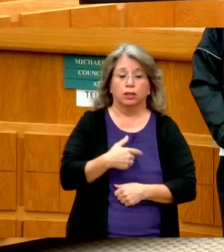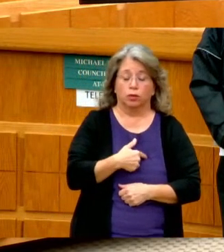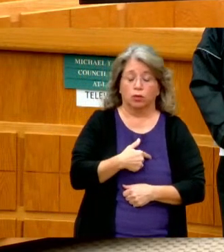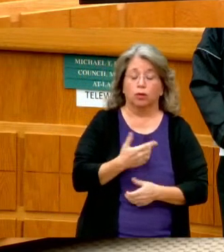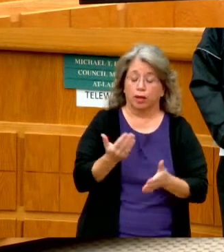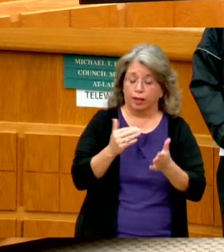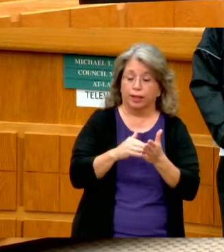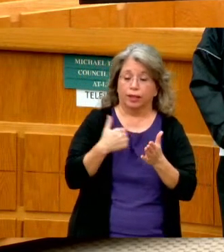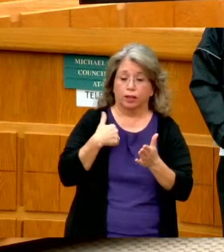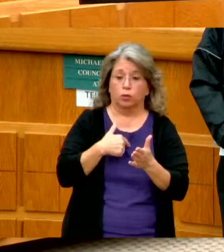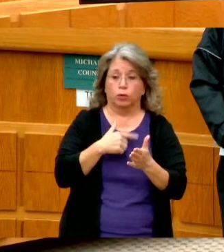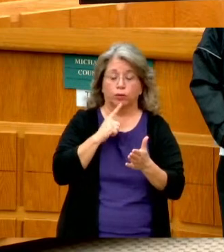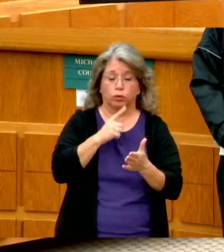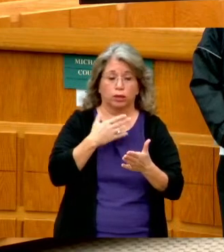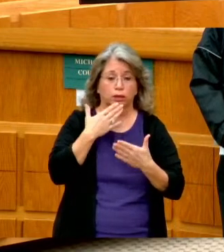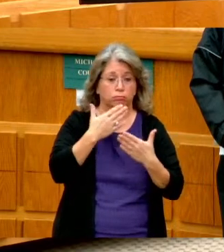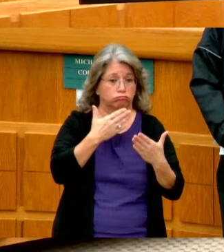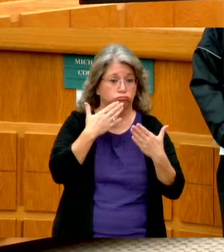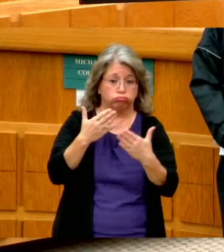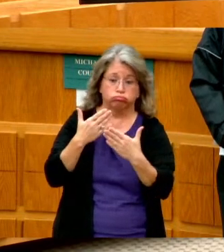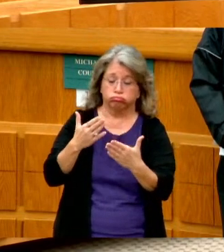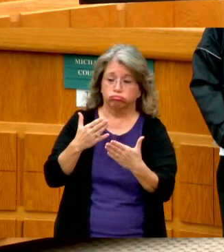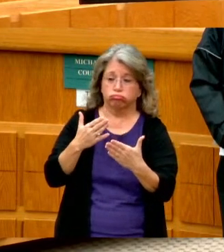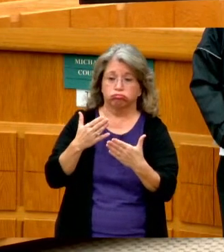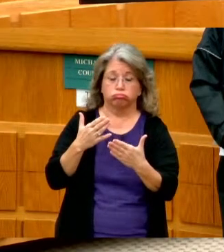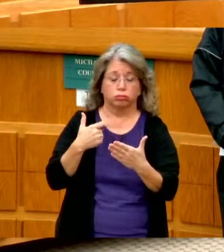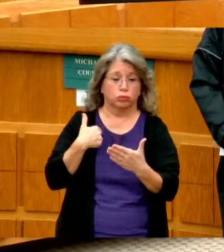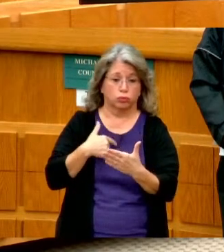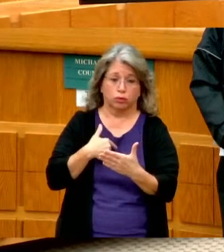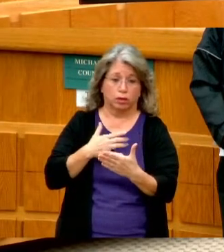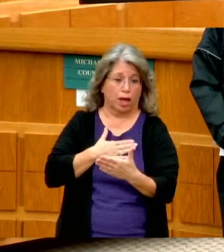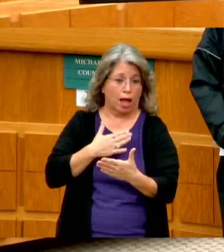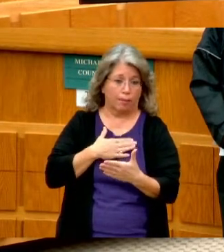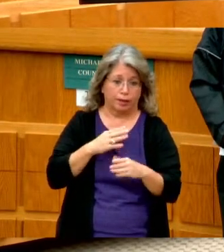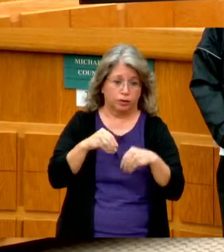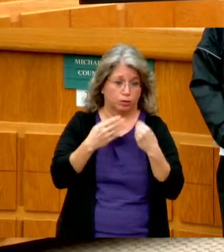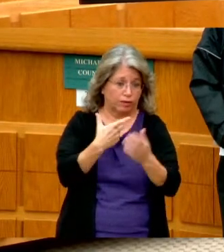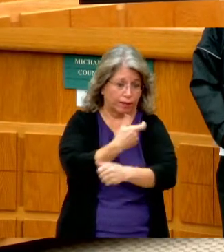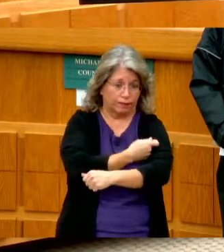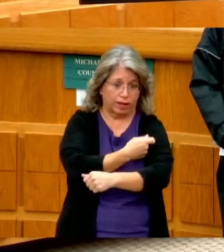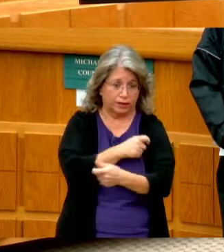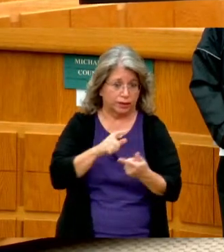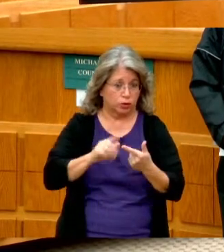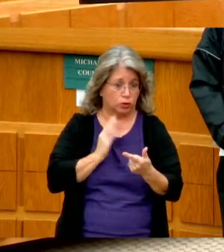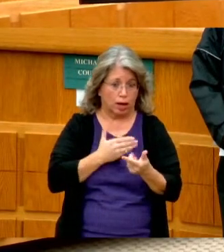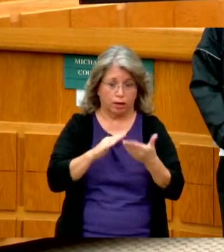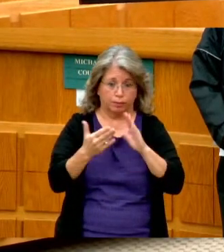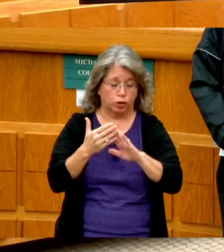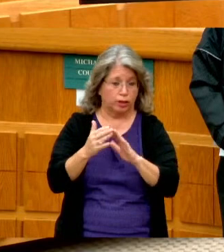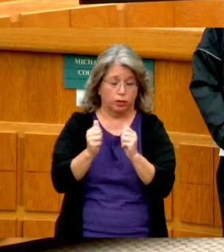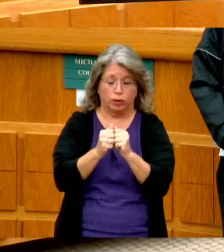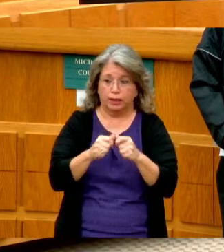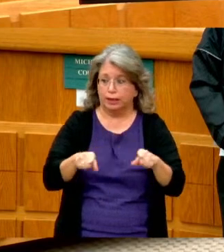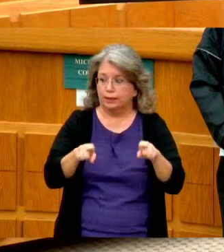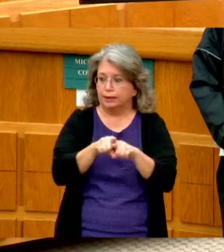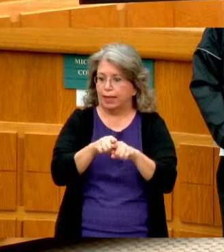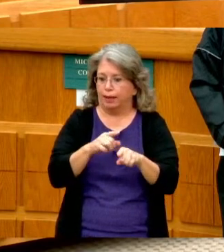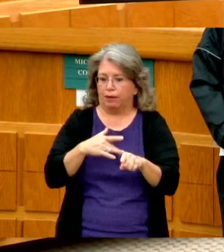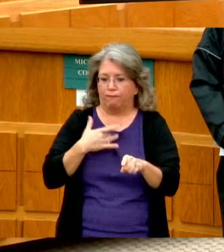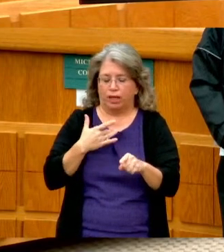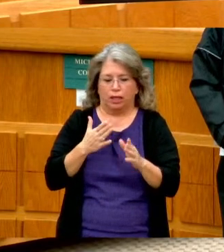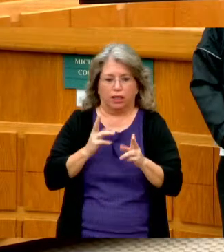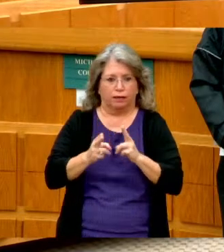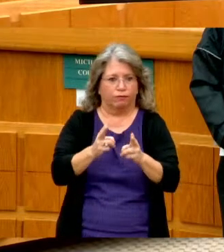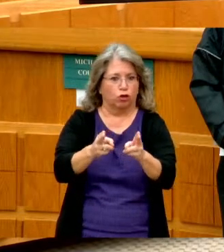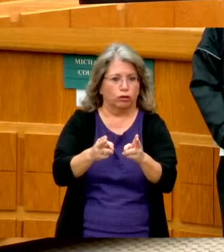appreciation for the opportunity to provide for our community as we share the same passion and are trying to move with the same urgency as those that you've seen come right